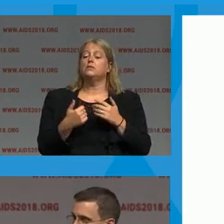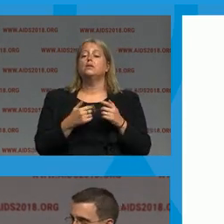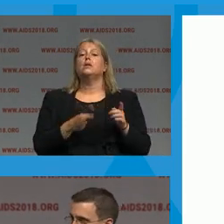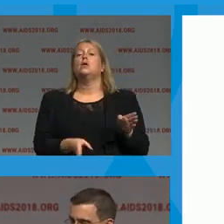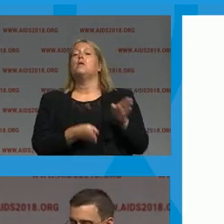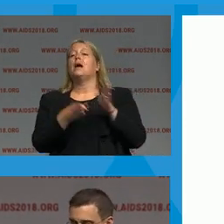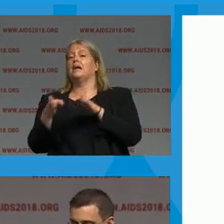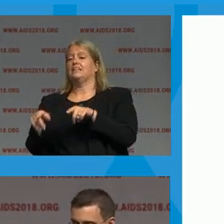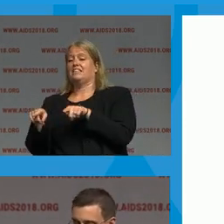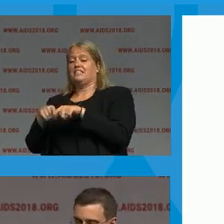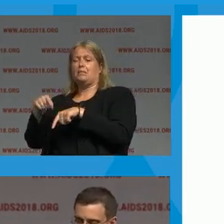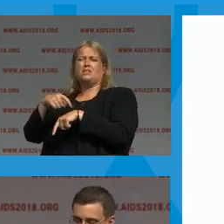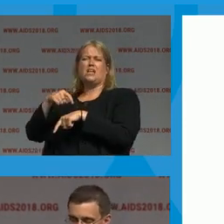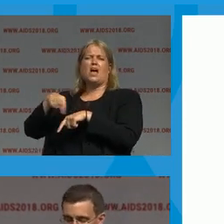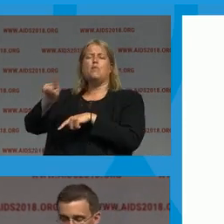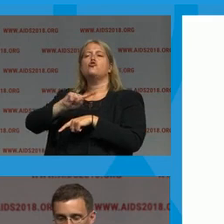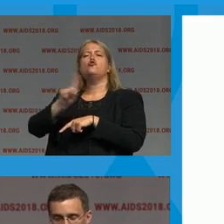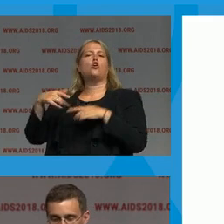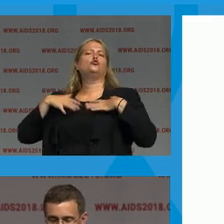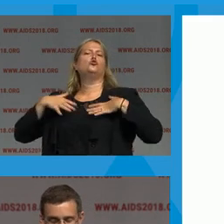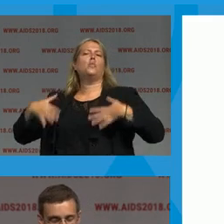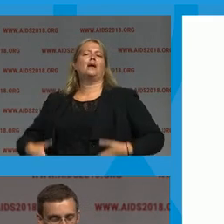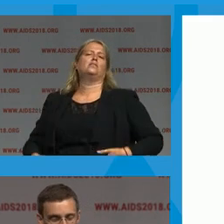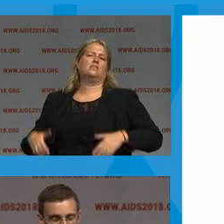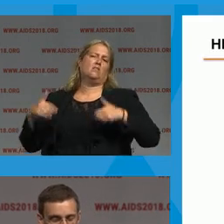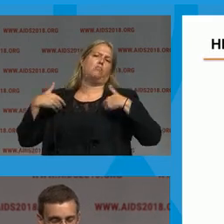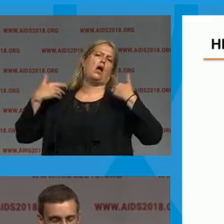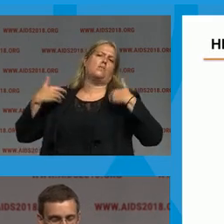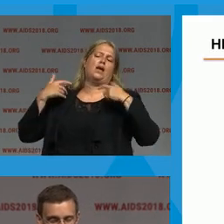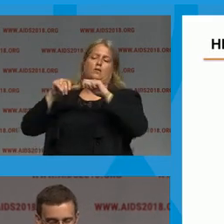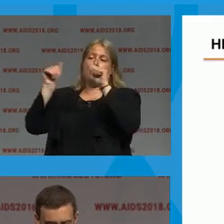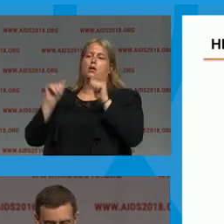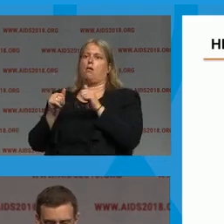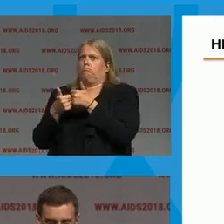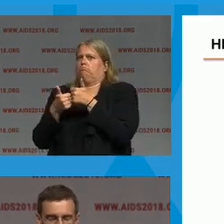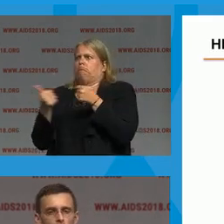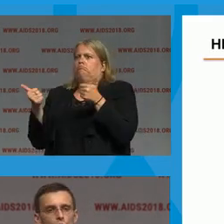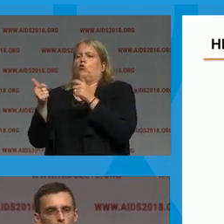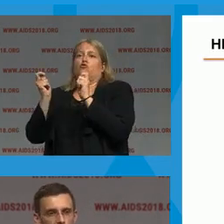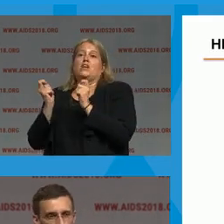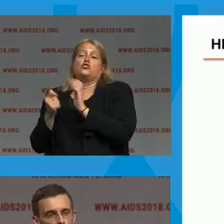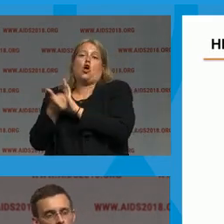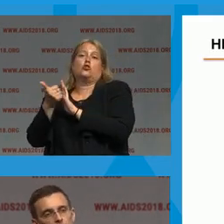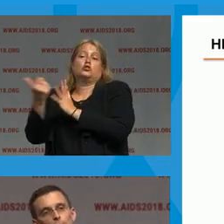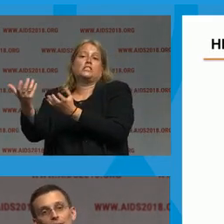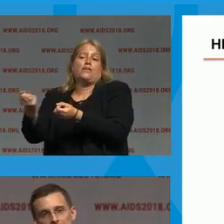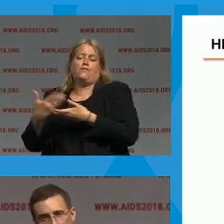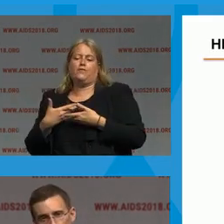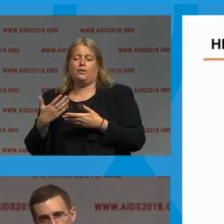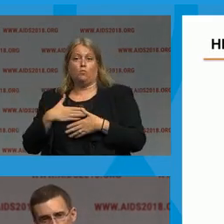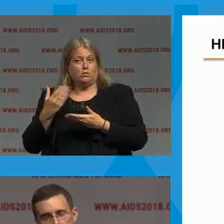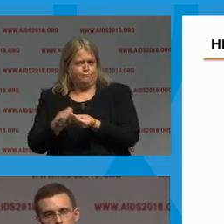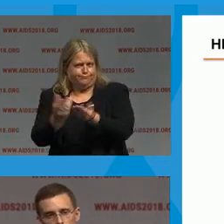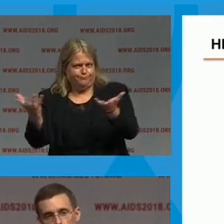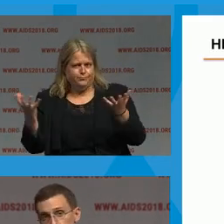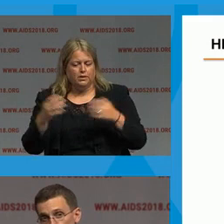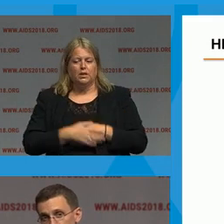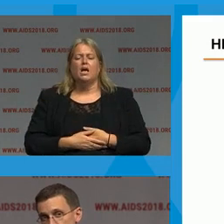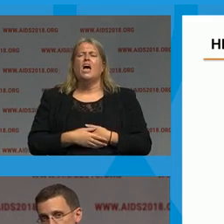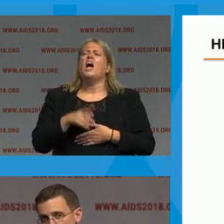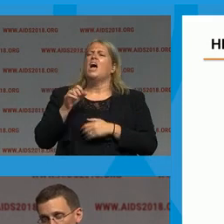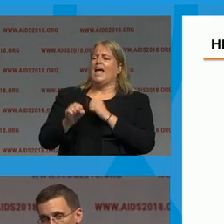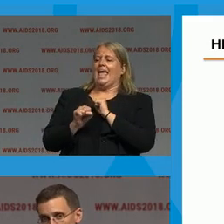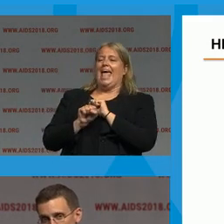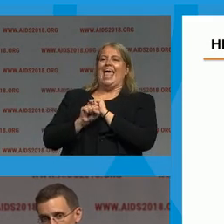from a non-human primate model of HIV research that I'd like to share. We have to talk now about antibodies. So they're serving